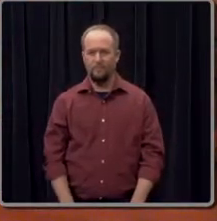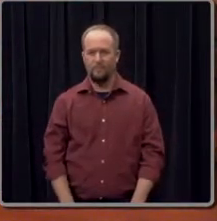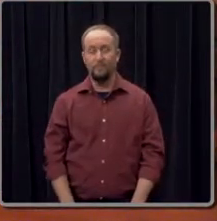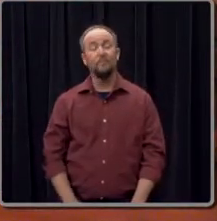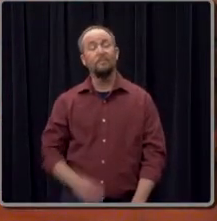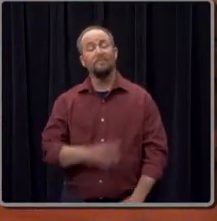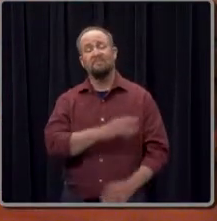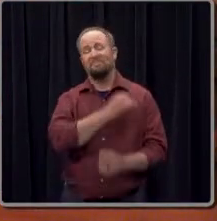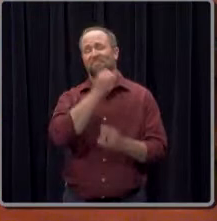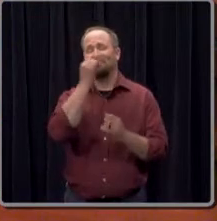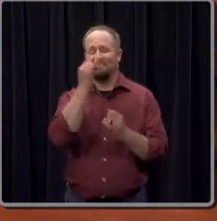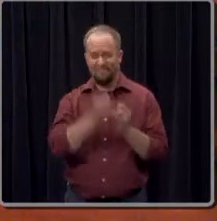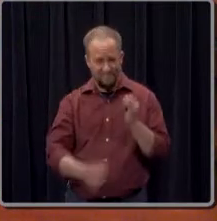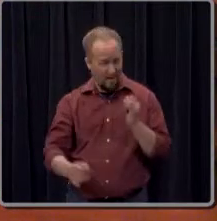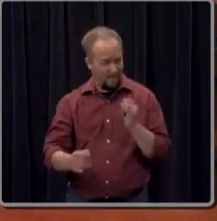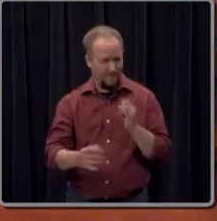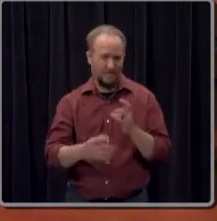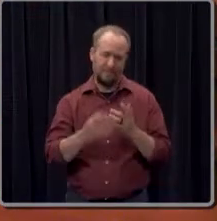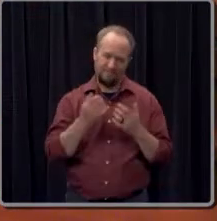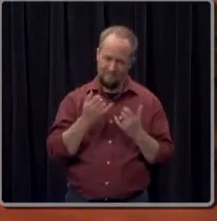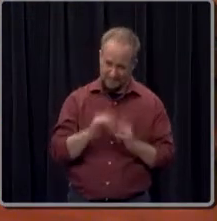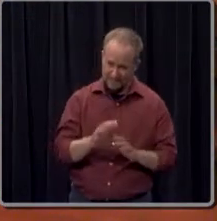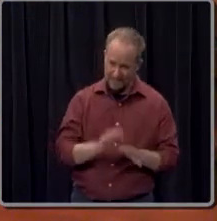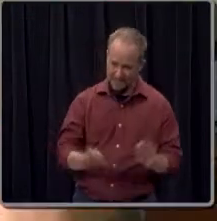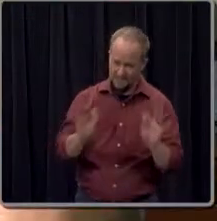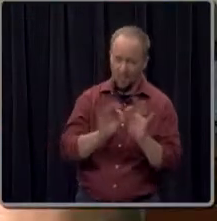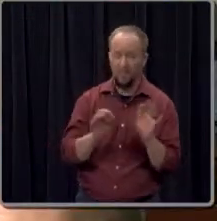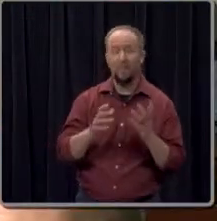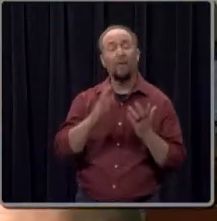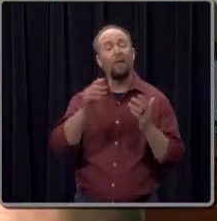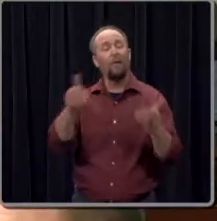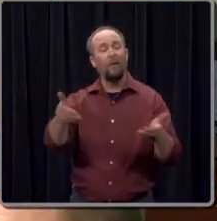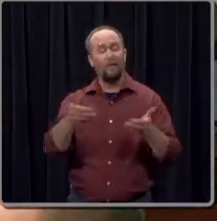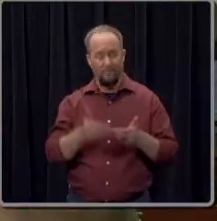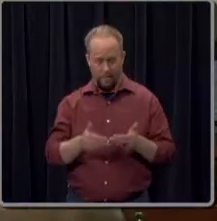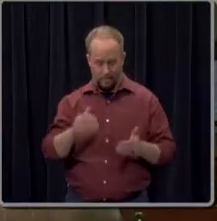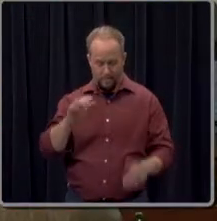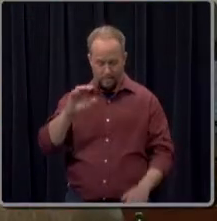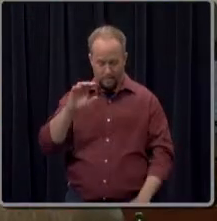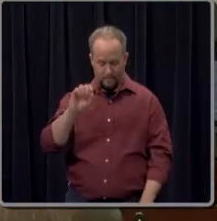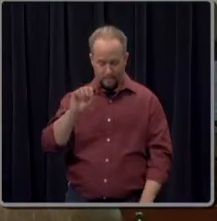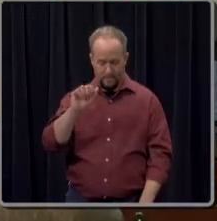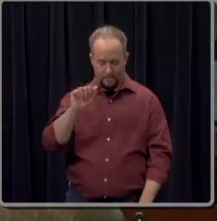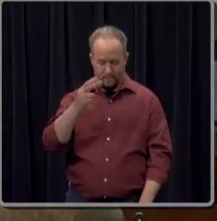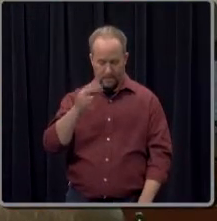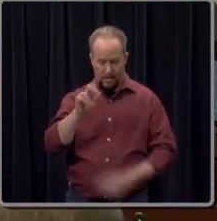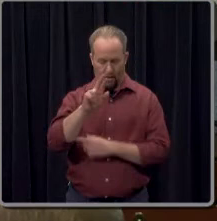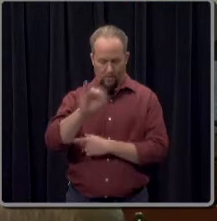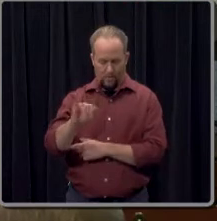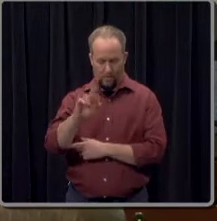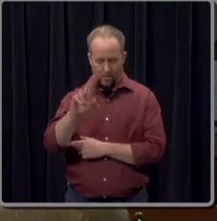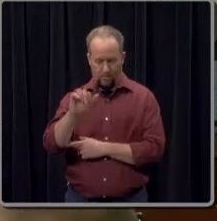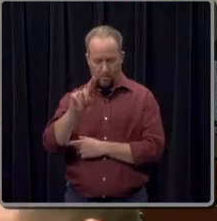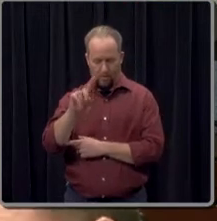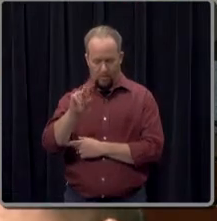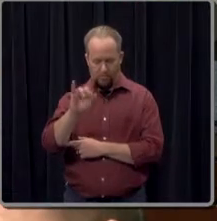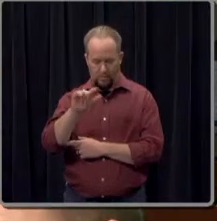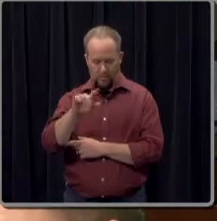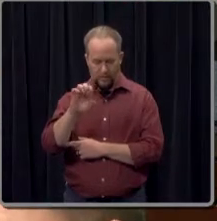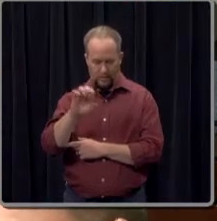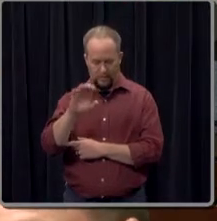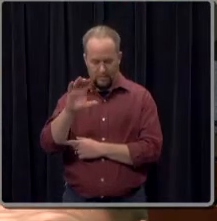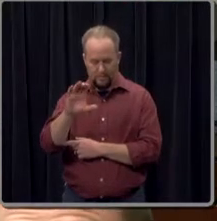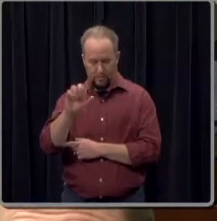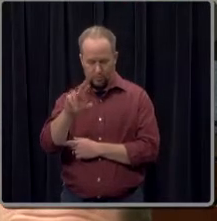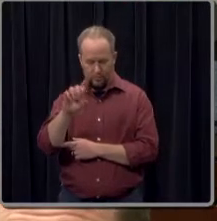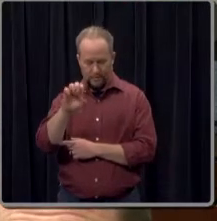And finally, last but not least, I'd like to invite Sahari Rodriguez Cereceres and Cassandra Martinez to the